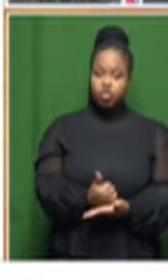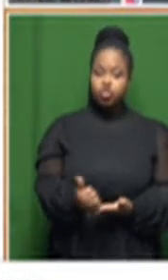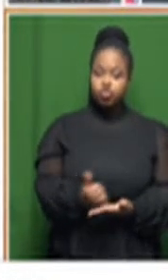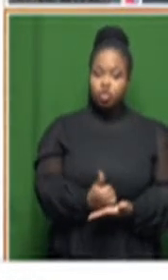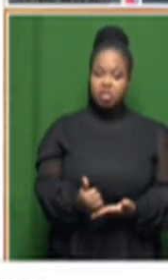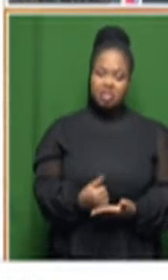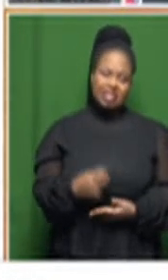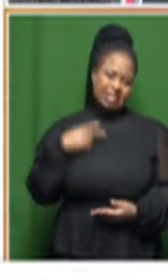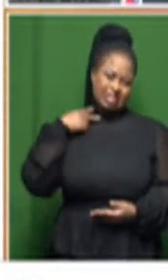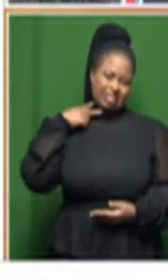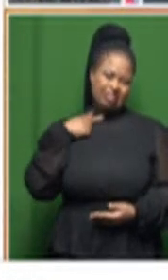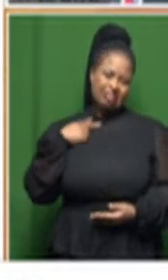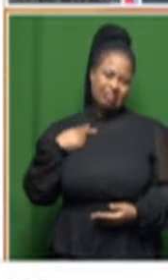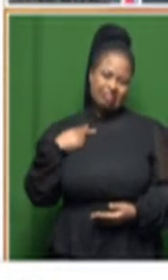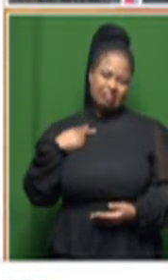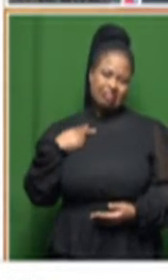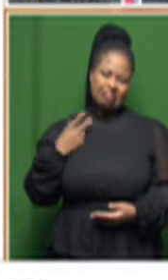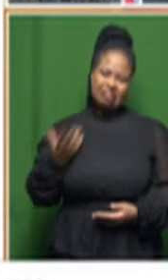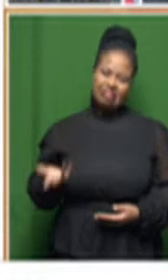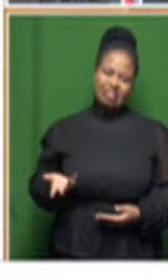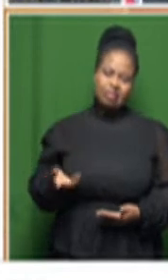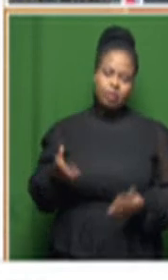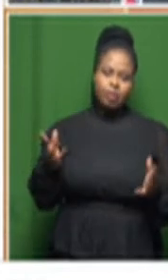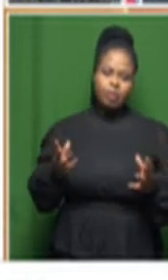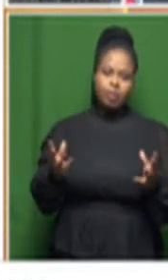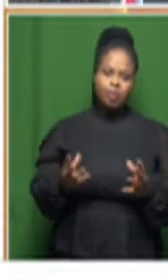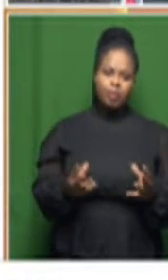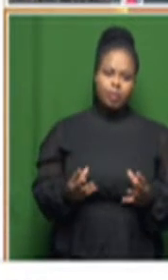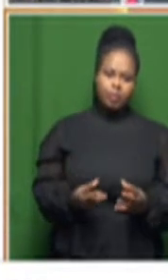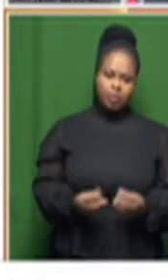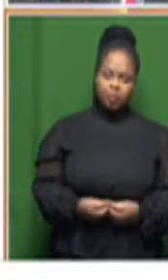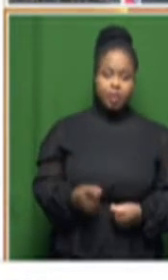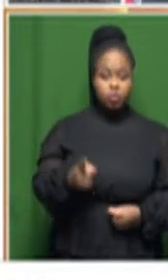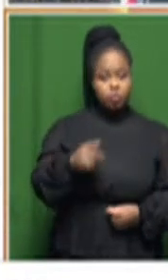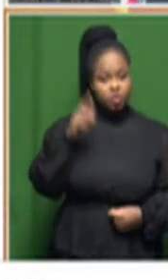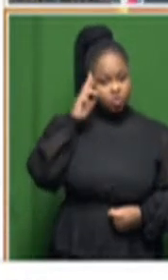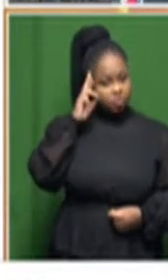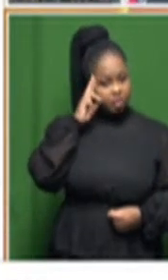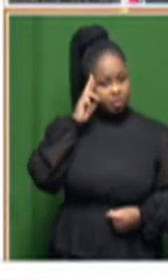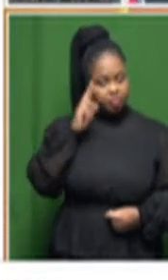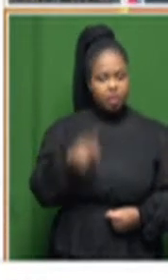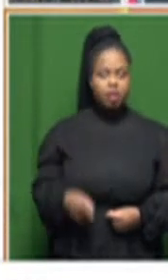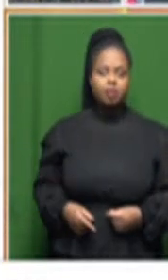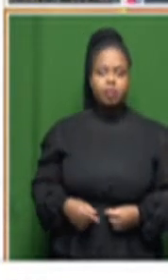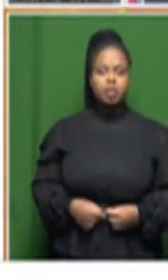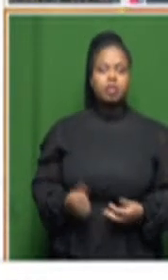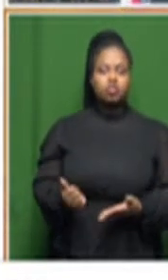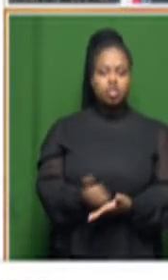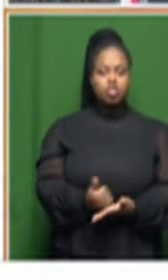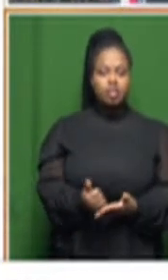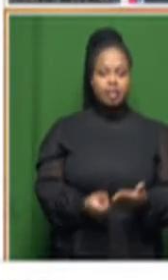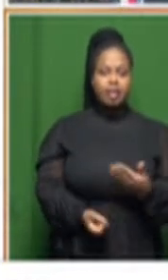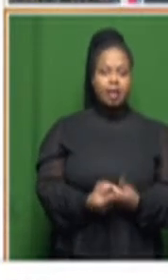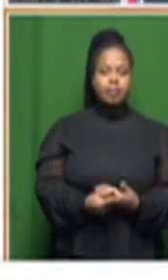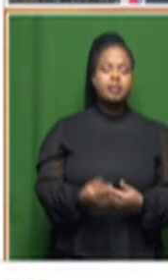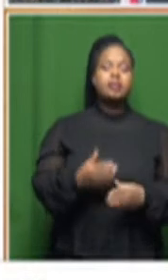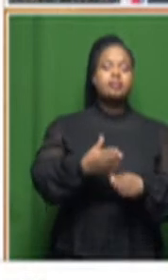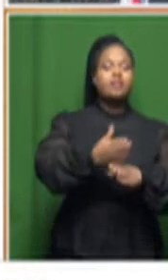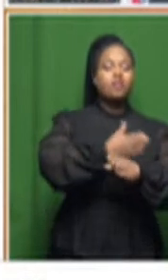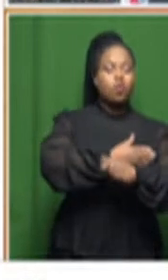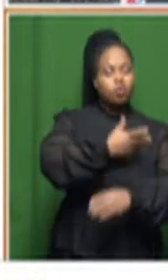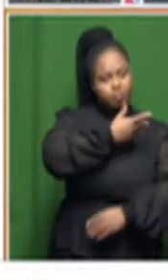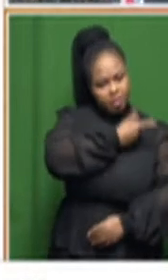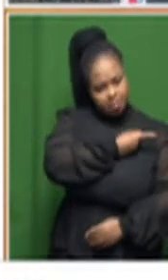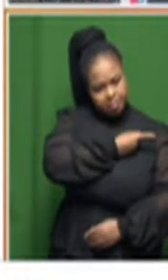are disappointed that registrations are decreasing. And one must remember that registrations are done both